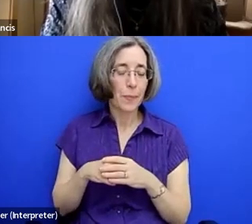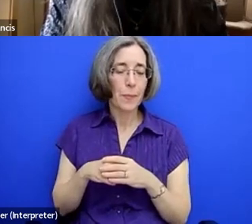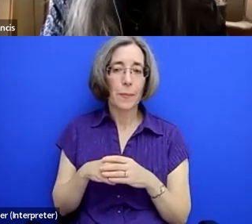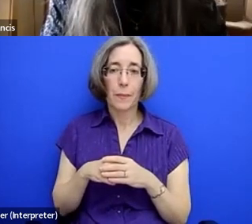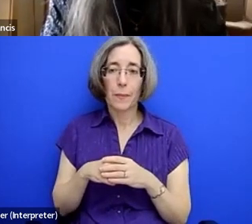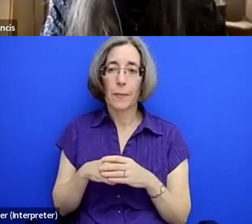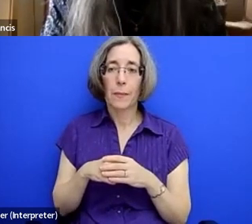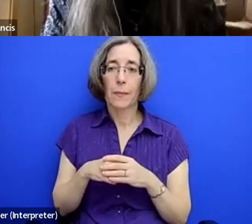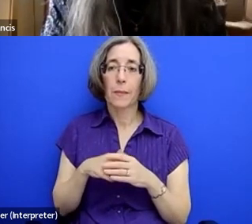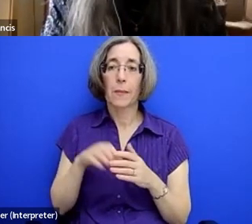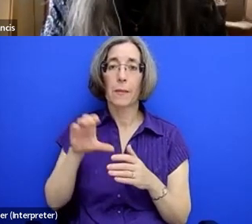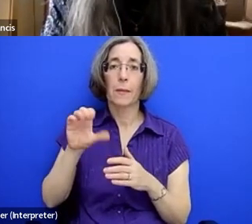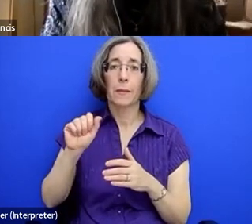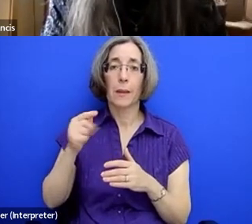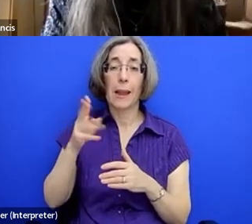So Kathy Kopka,